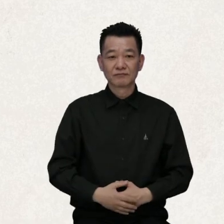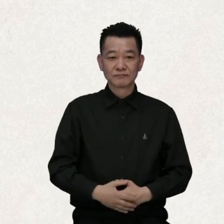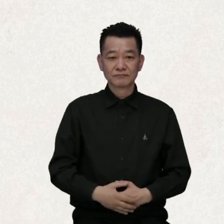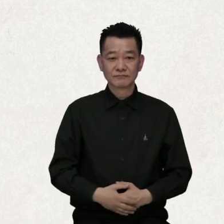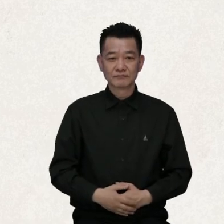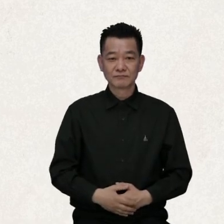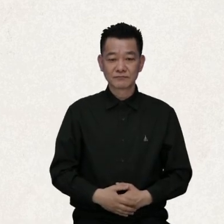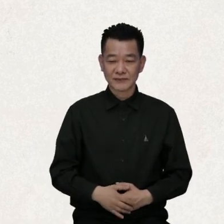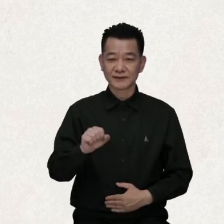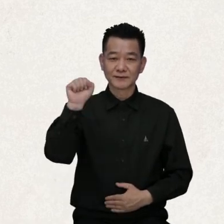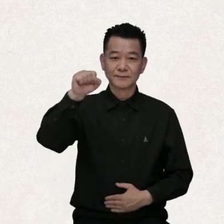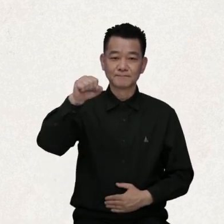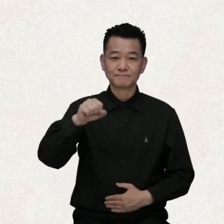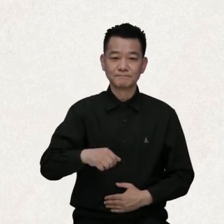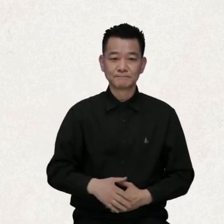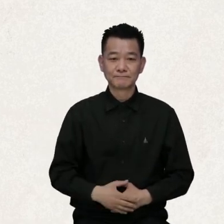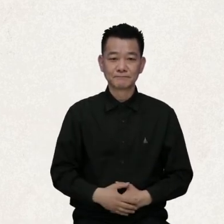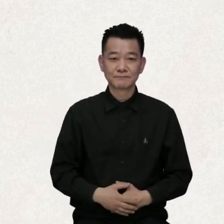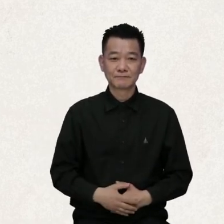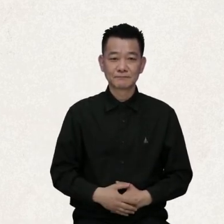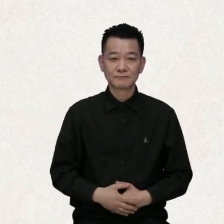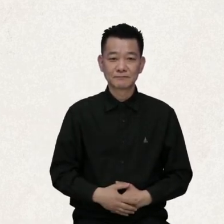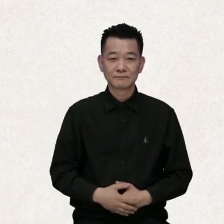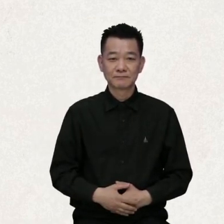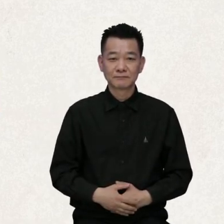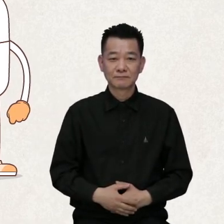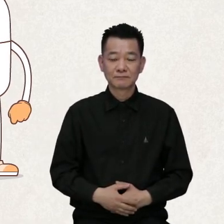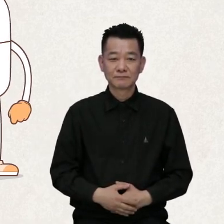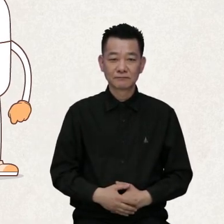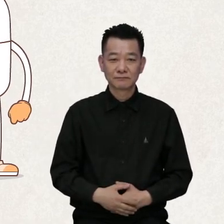started? Yes, please.